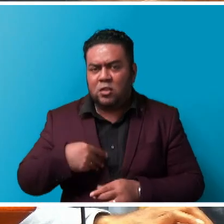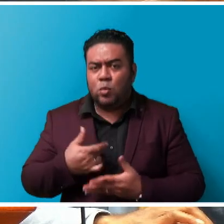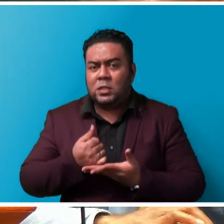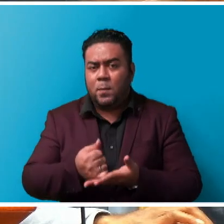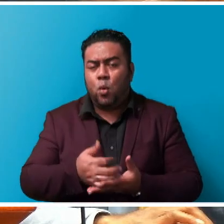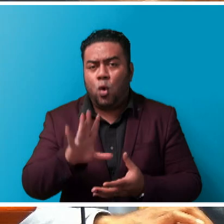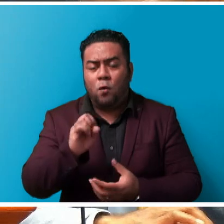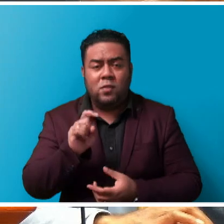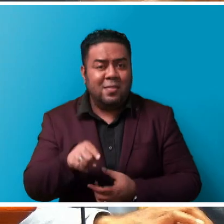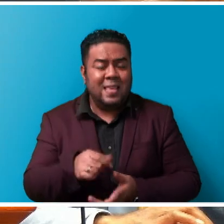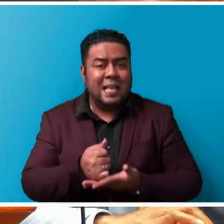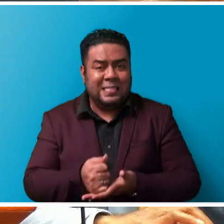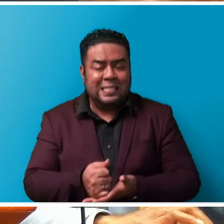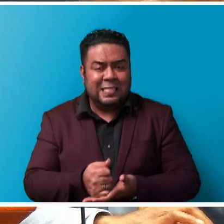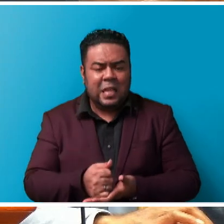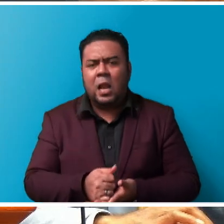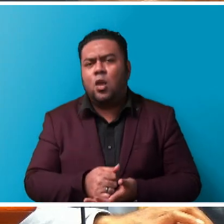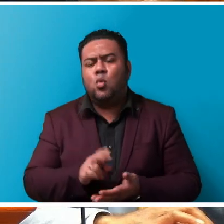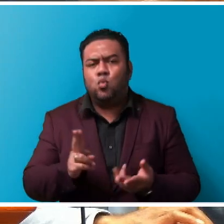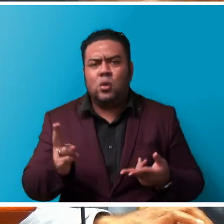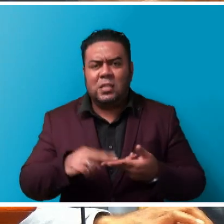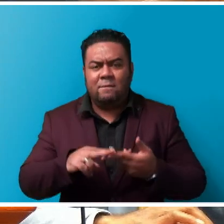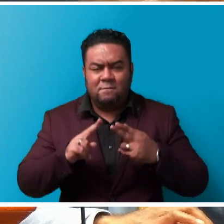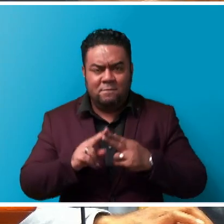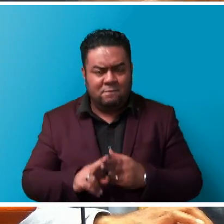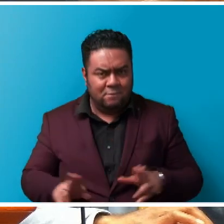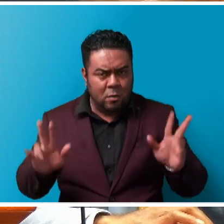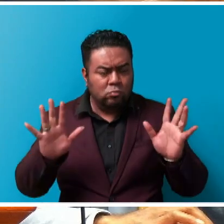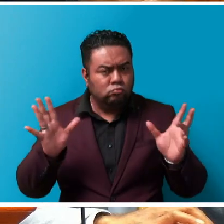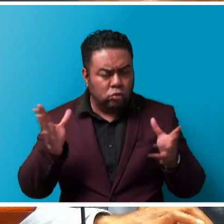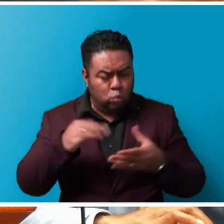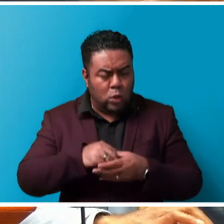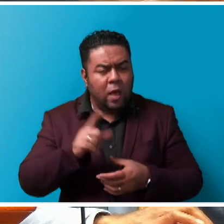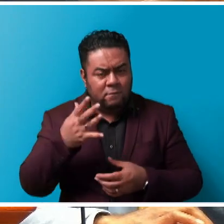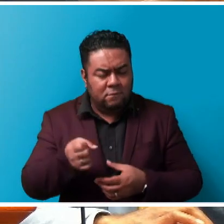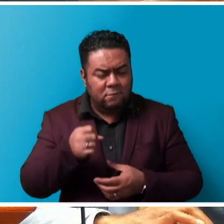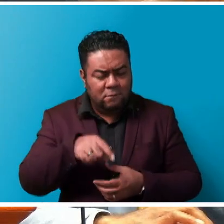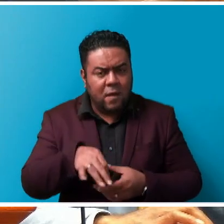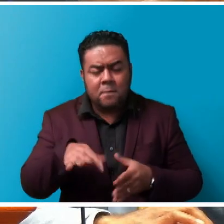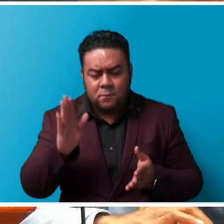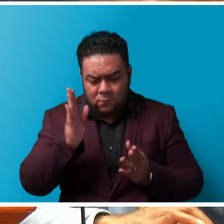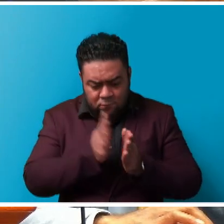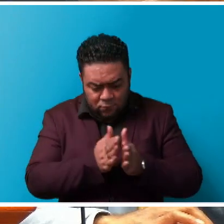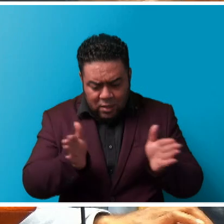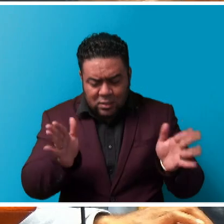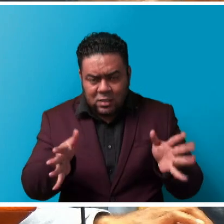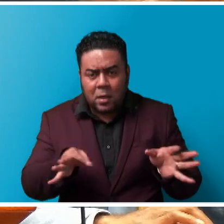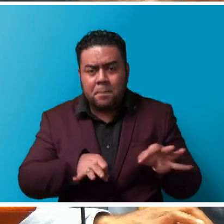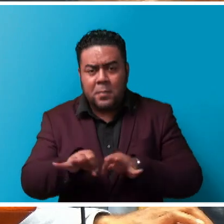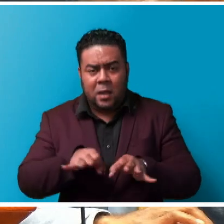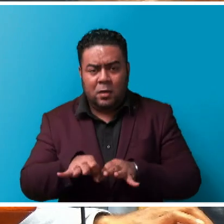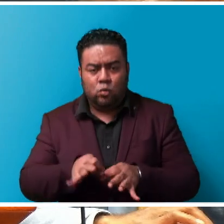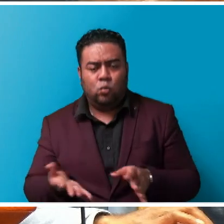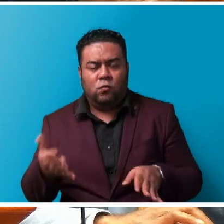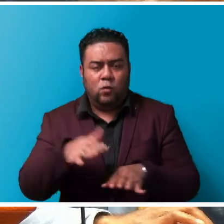the assistance of UNICEF. This will include a phased investment plan to achieve universal coverage